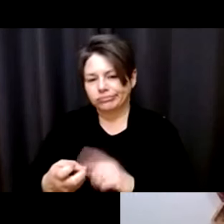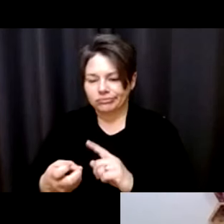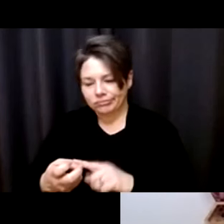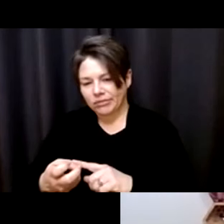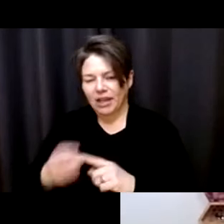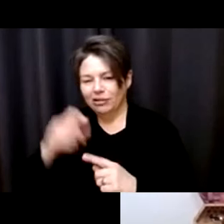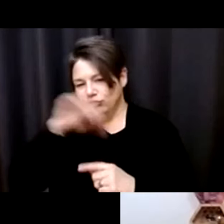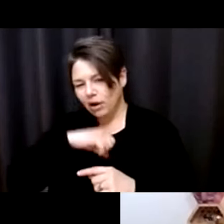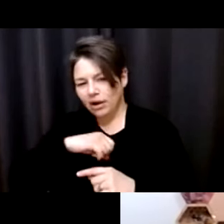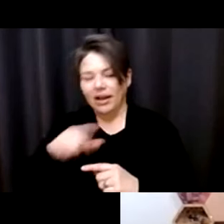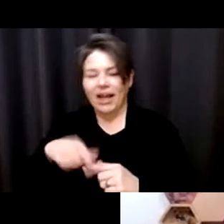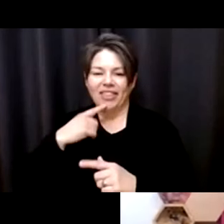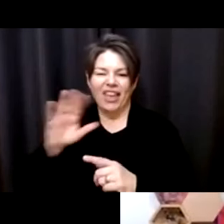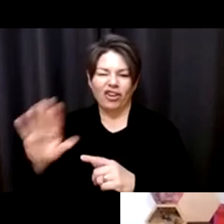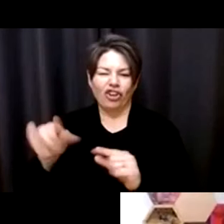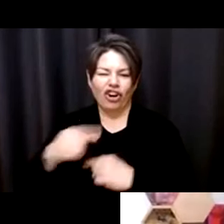garden. But